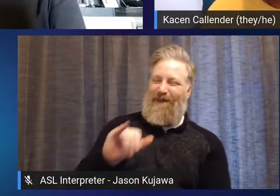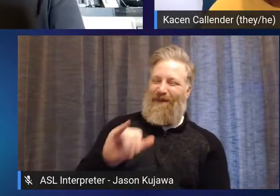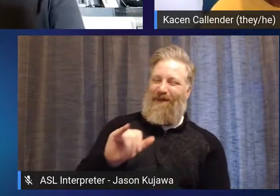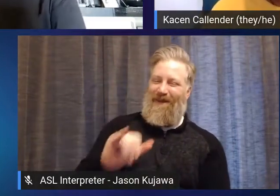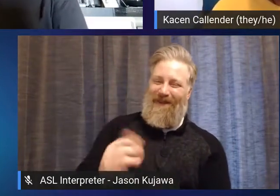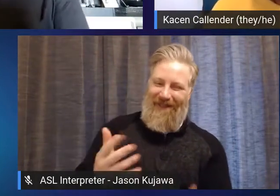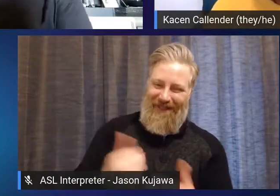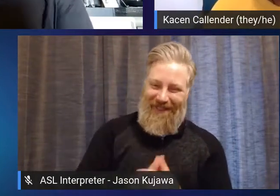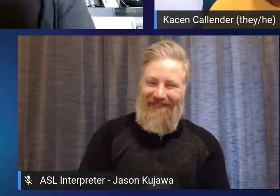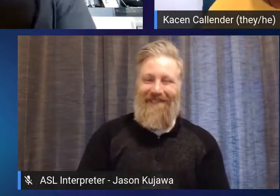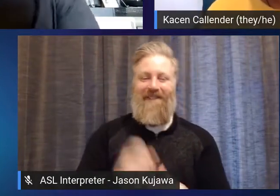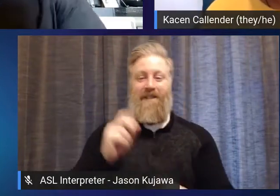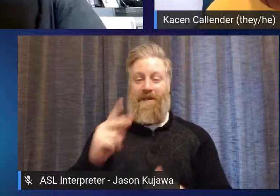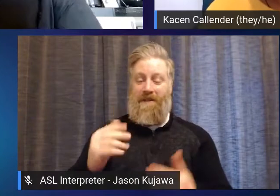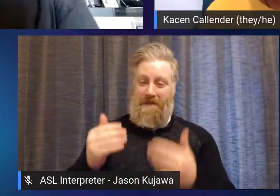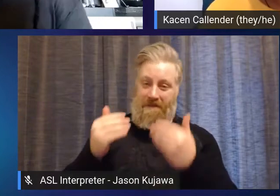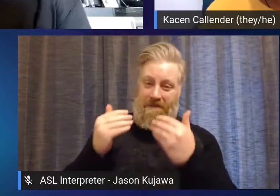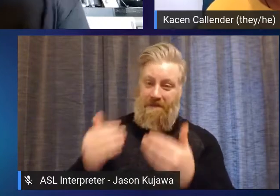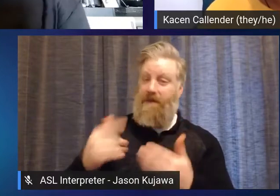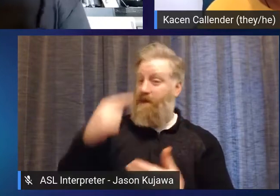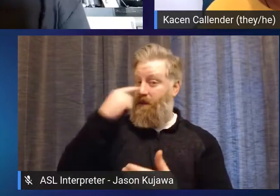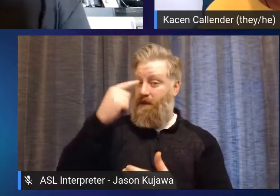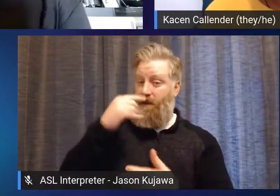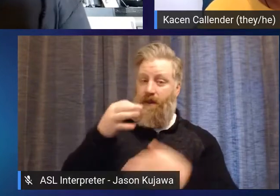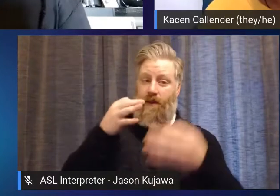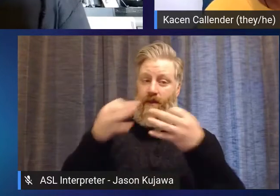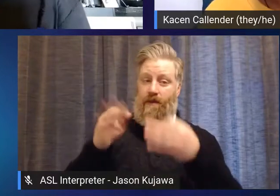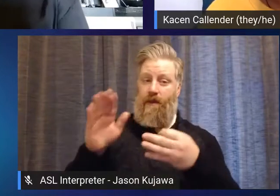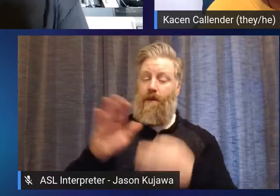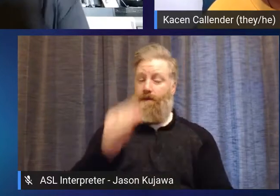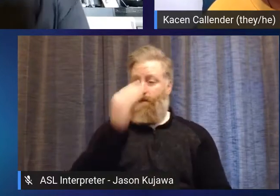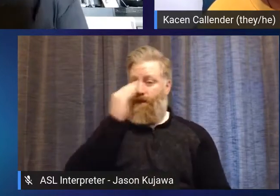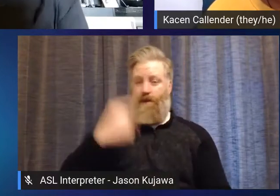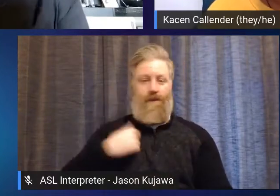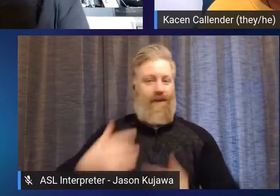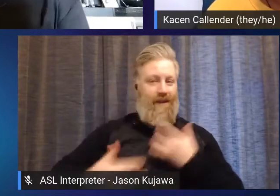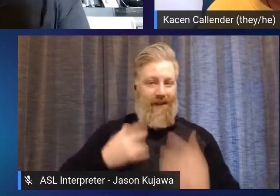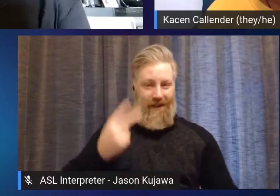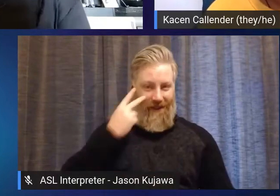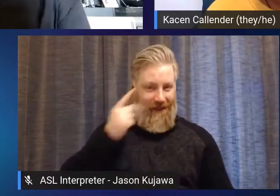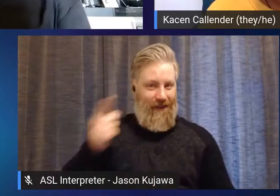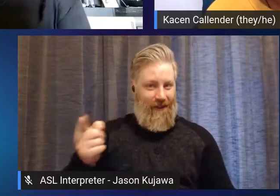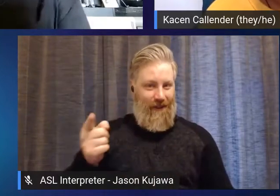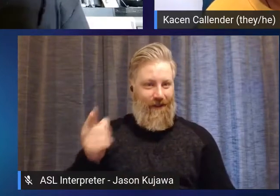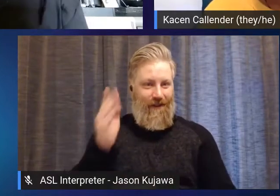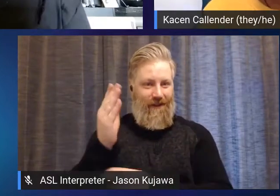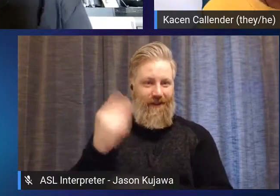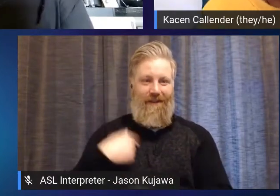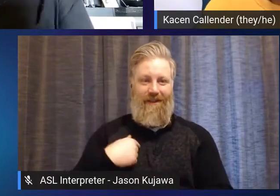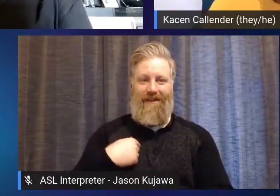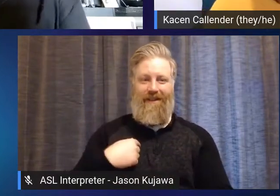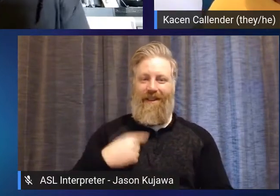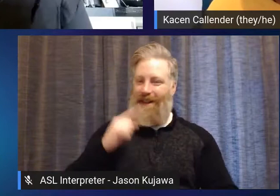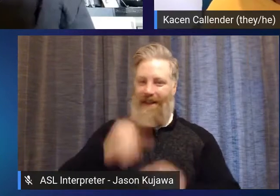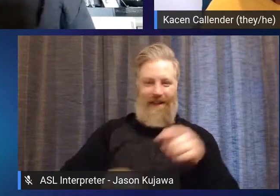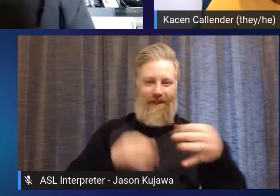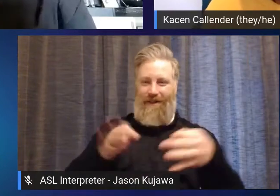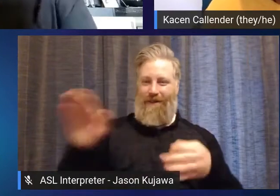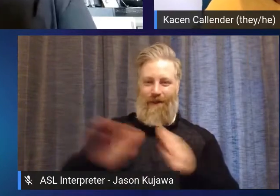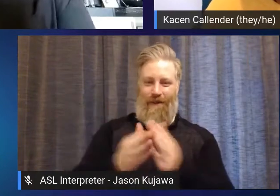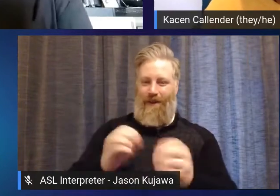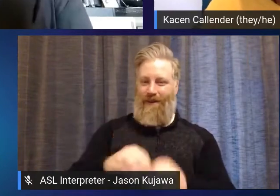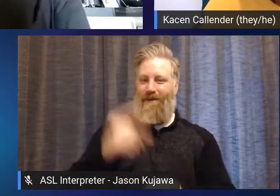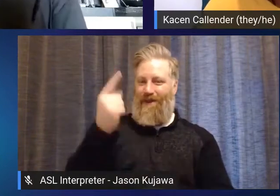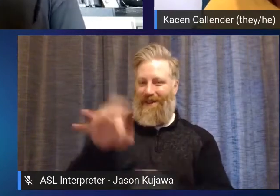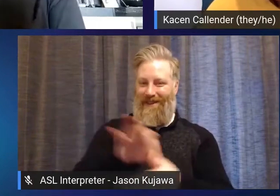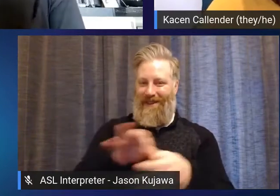All right, so here we go, Kaysen. Can you describe, now, by the way, I want you to know I'm really excited to see you do this because I can't describe your book in one sentence, so I'm really excited to see you try to pull